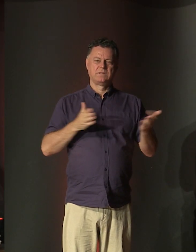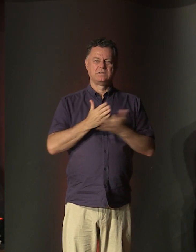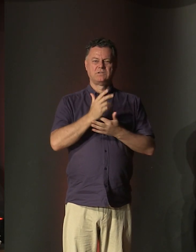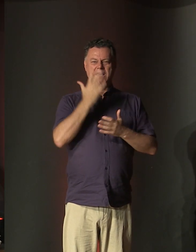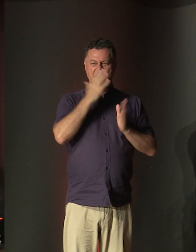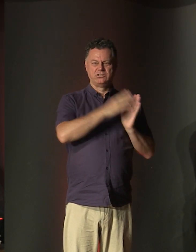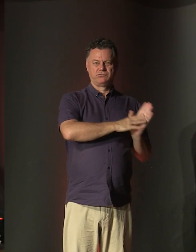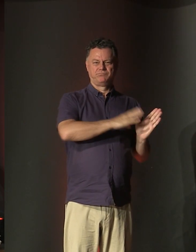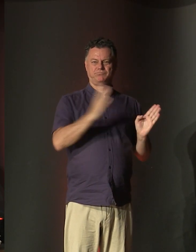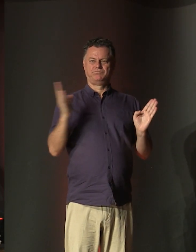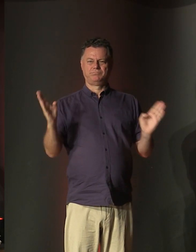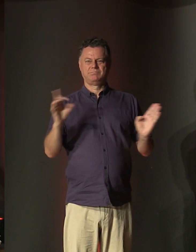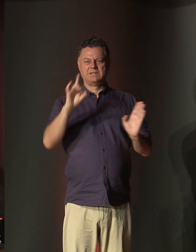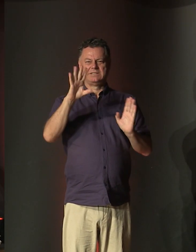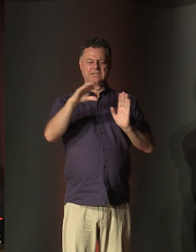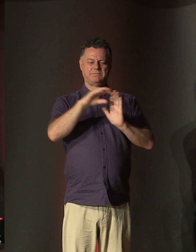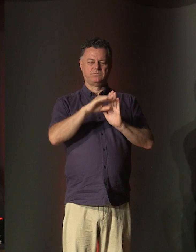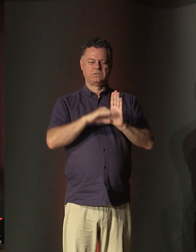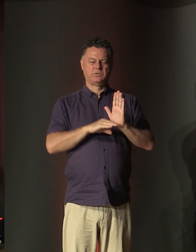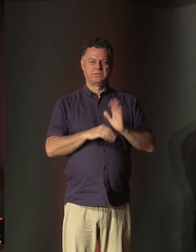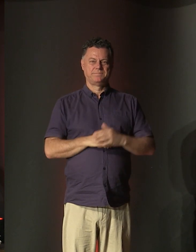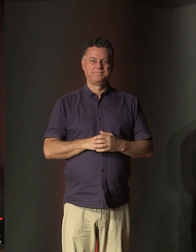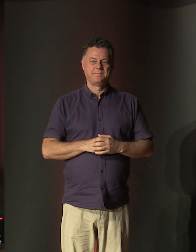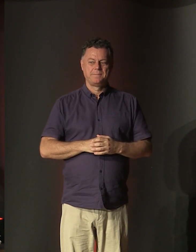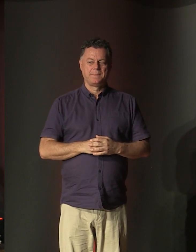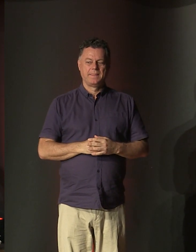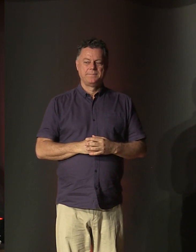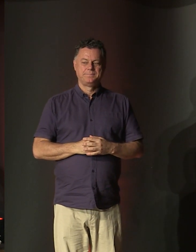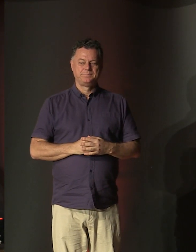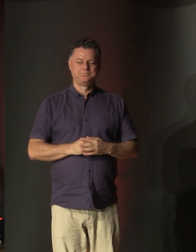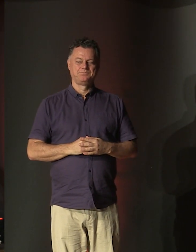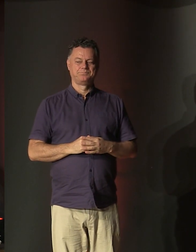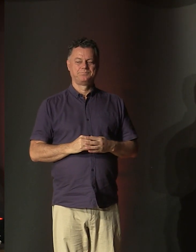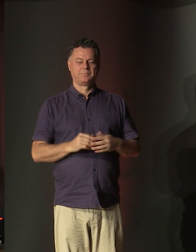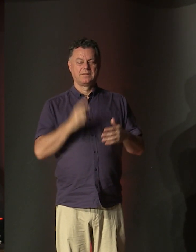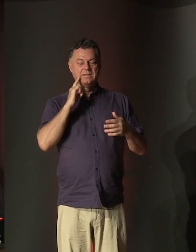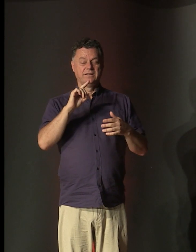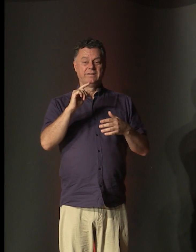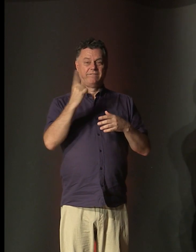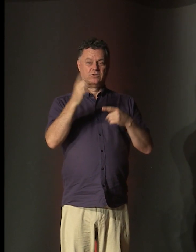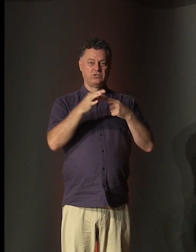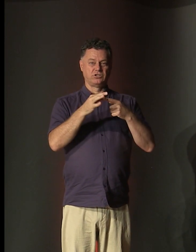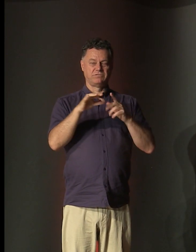These 10 principles can be summed up in the very first principle.